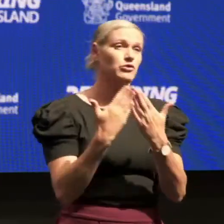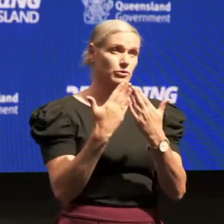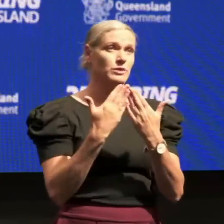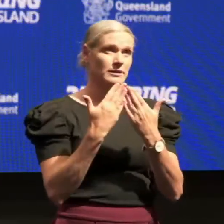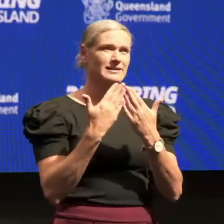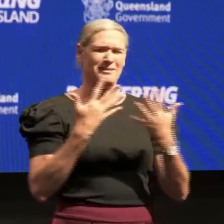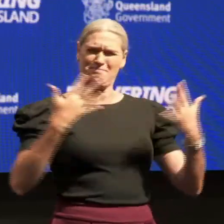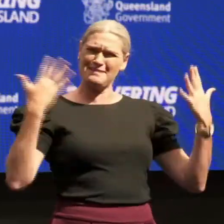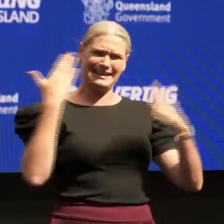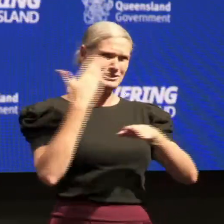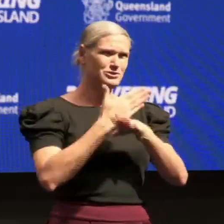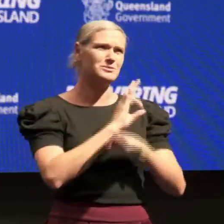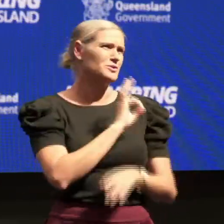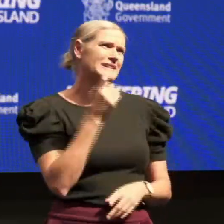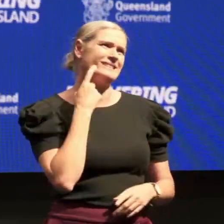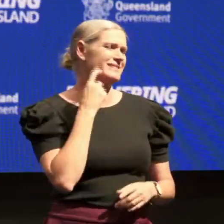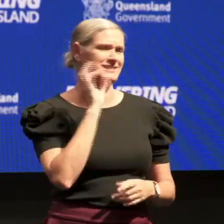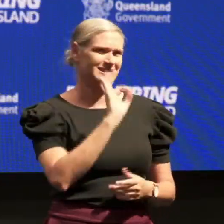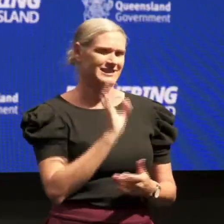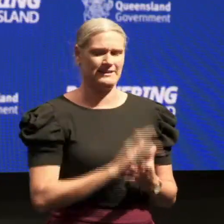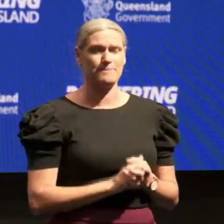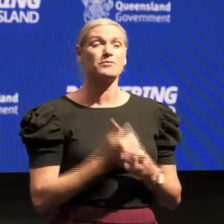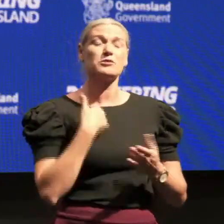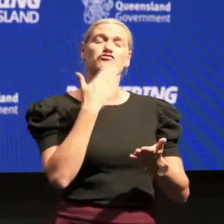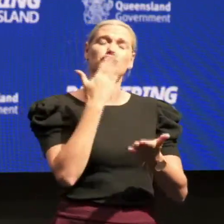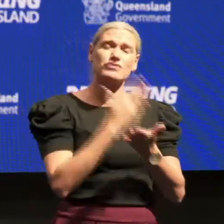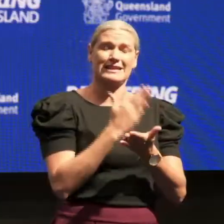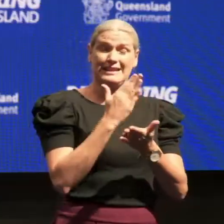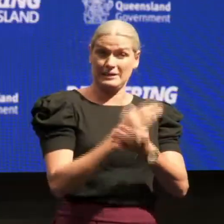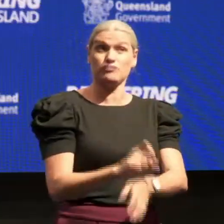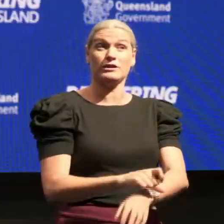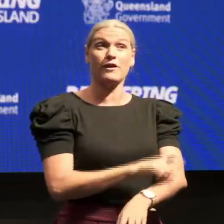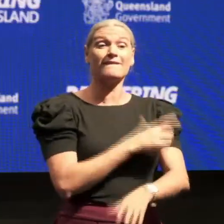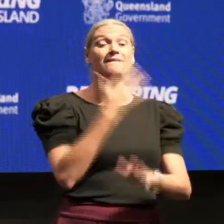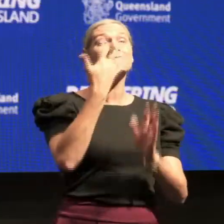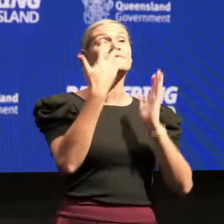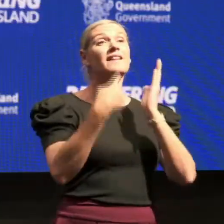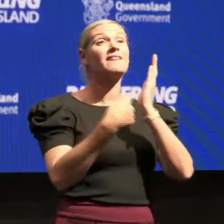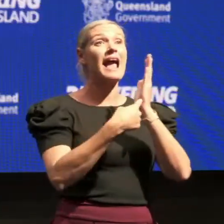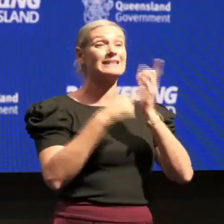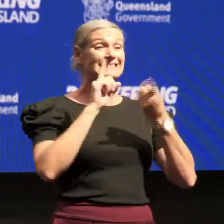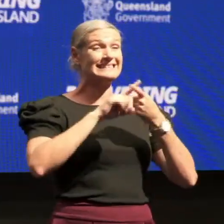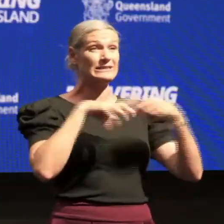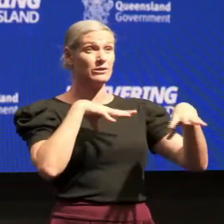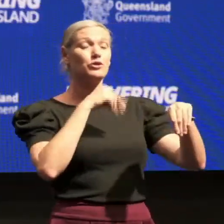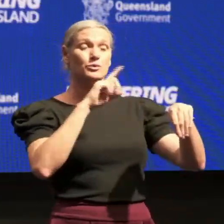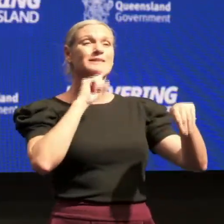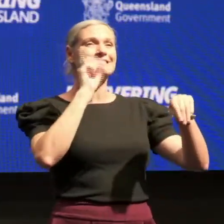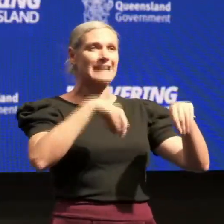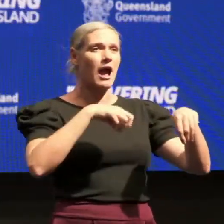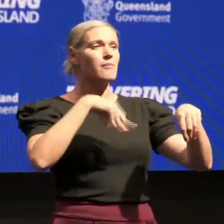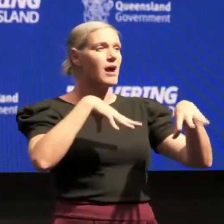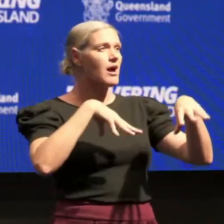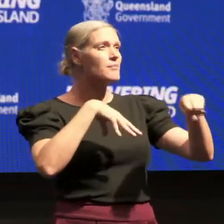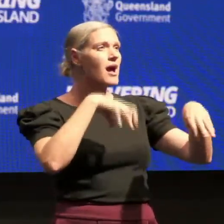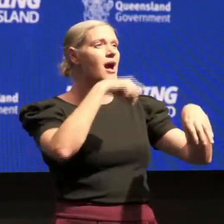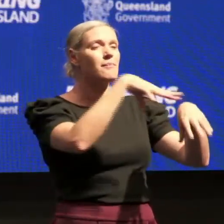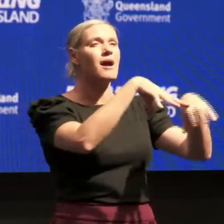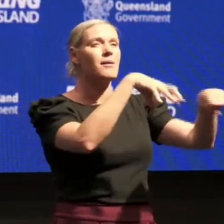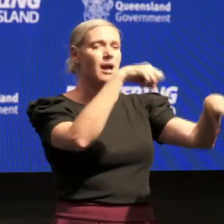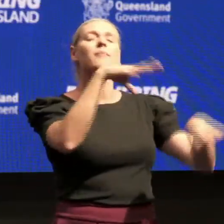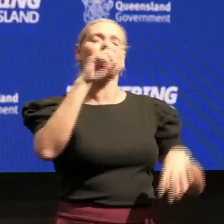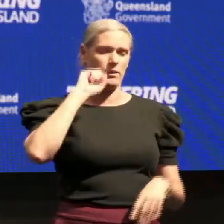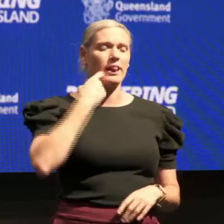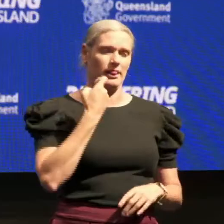It's a massive effort, and I'm confident that a number of those 15,000, you'll start to see them reconnected pretty quickly.